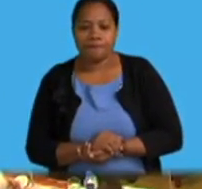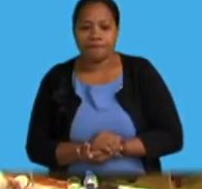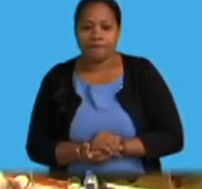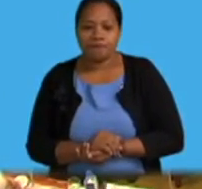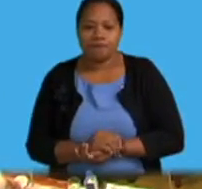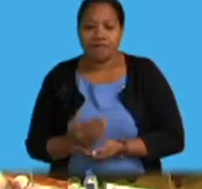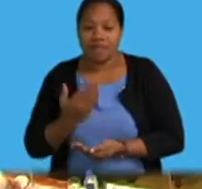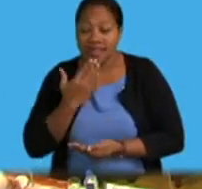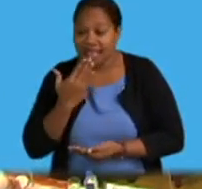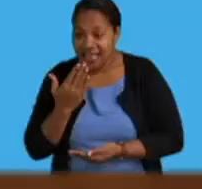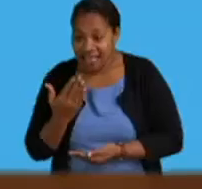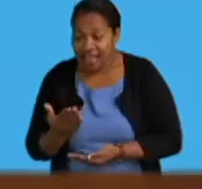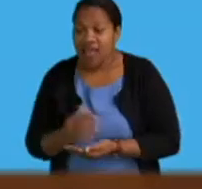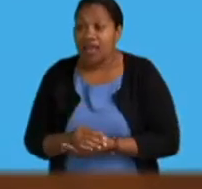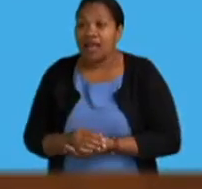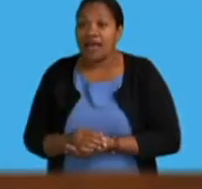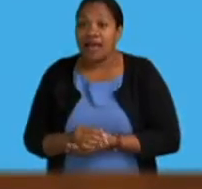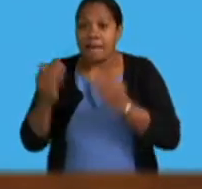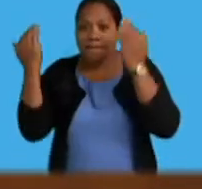Speaker. Madam Speaker, I just